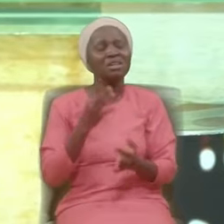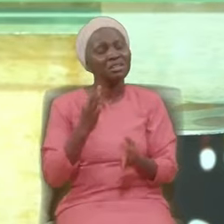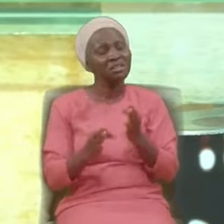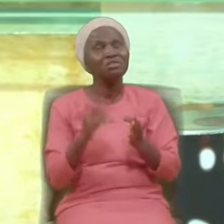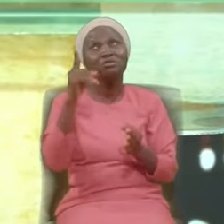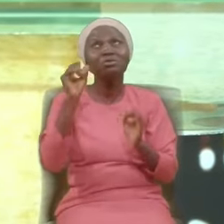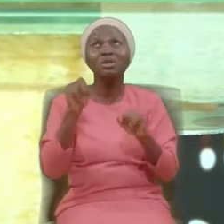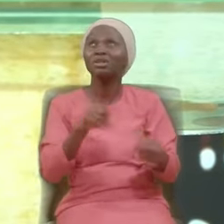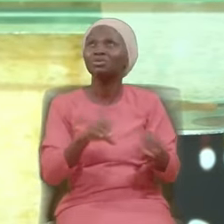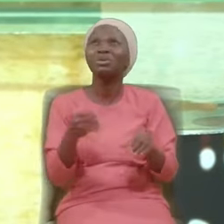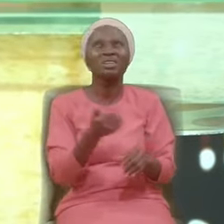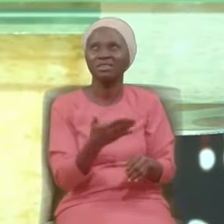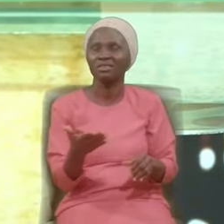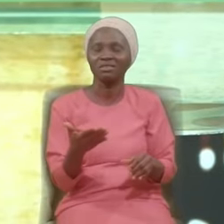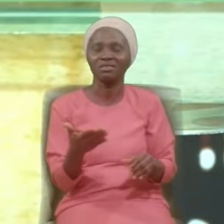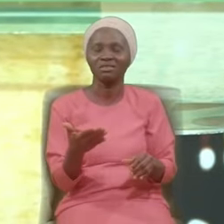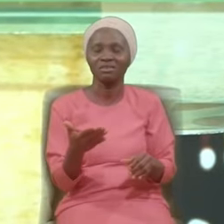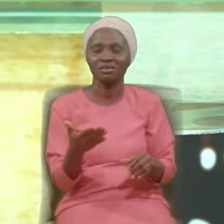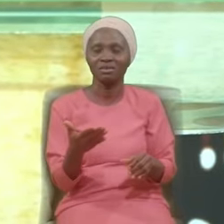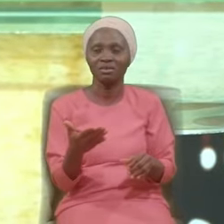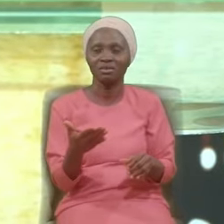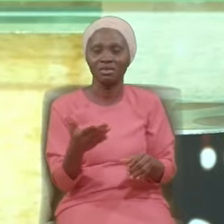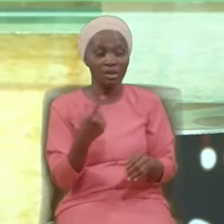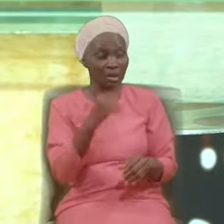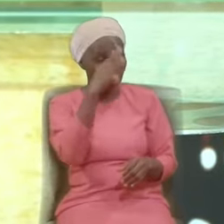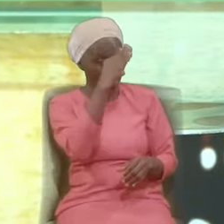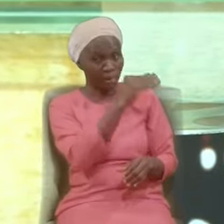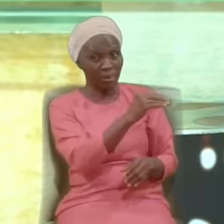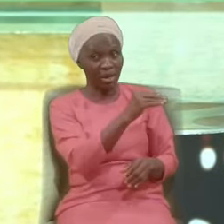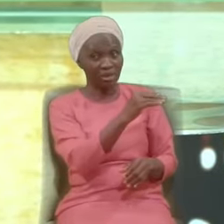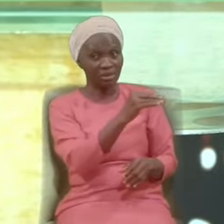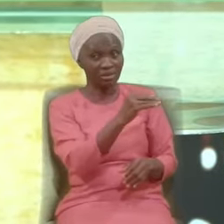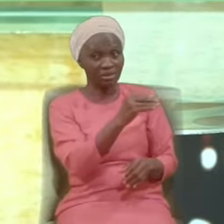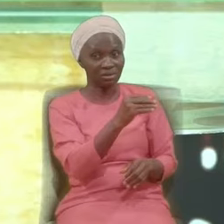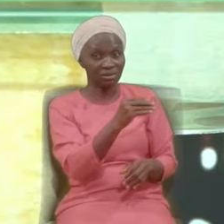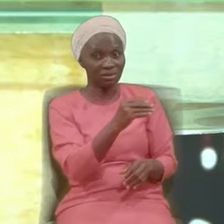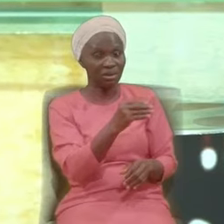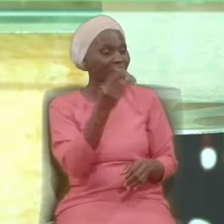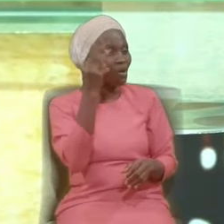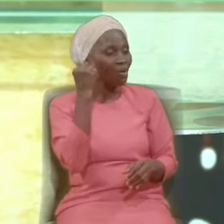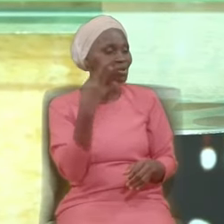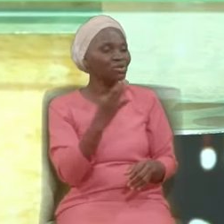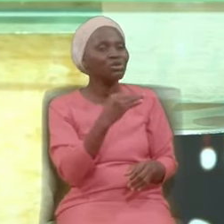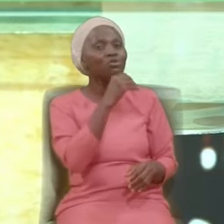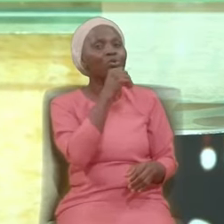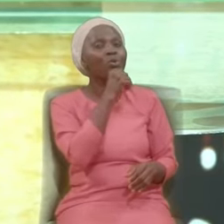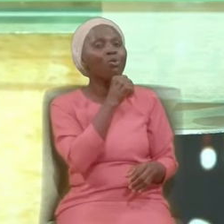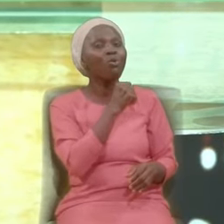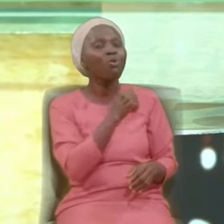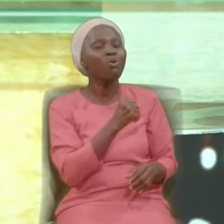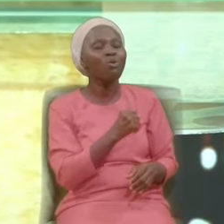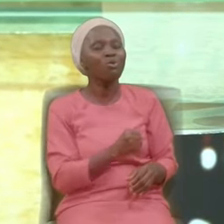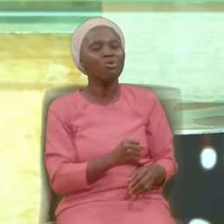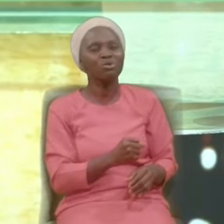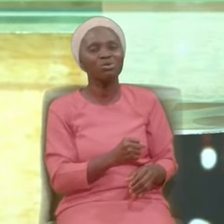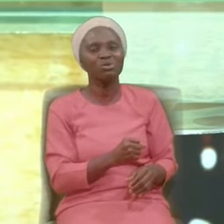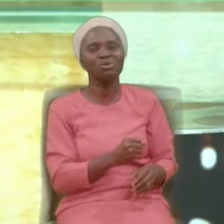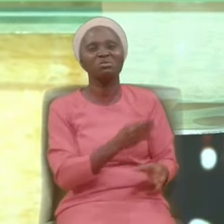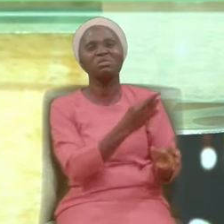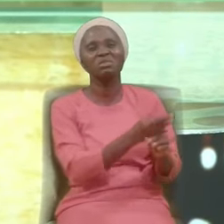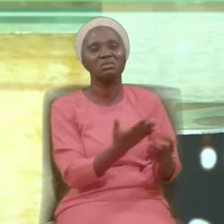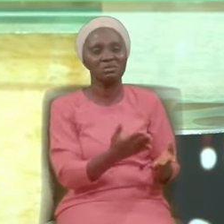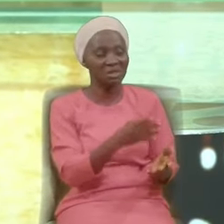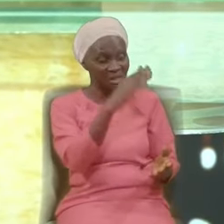do anything. The man was, you know, of the old school. He didn't know that Jesus will